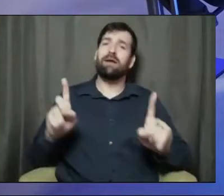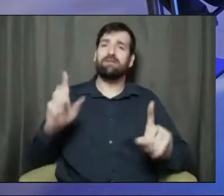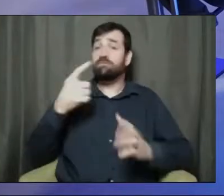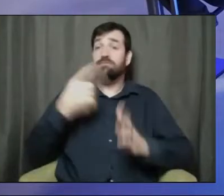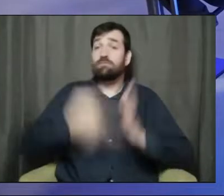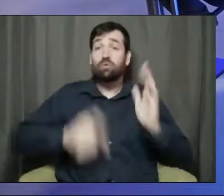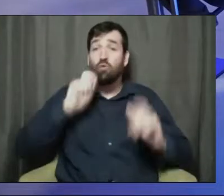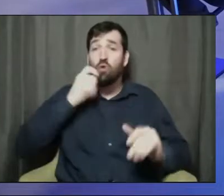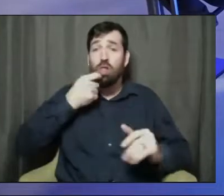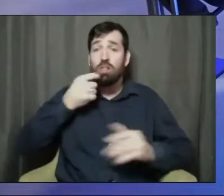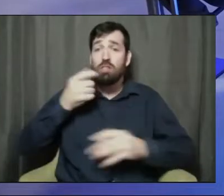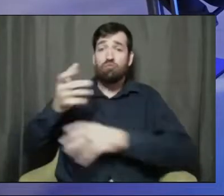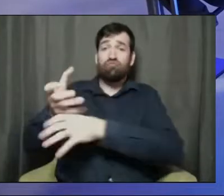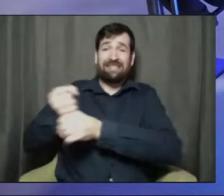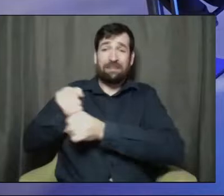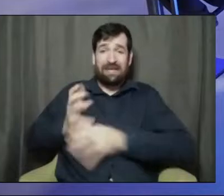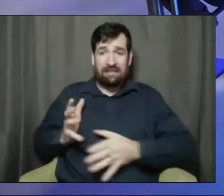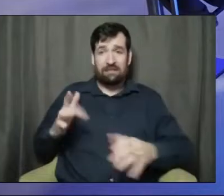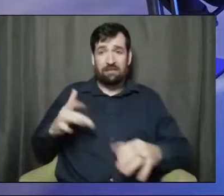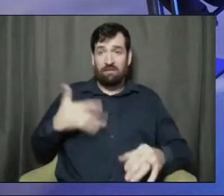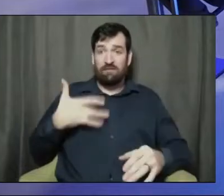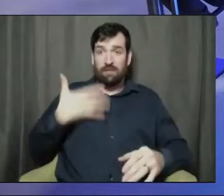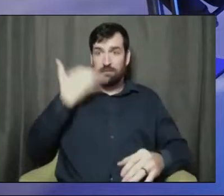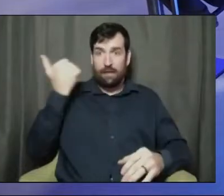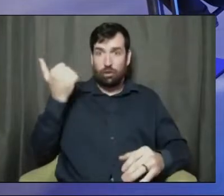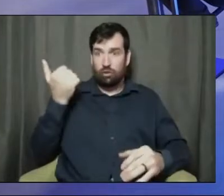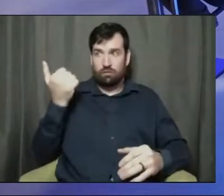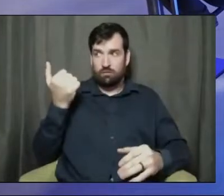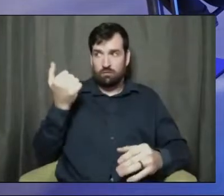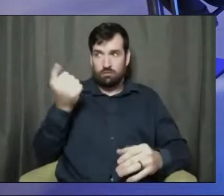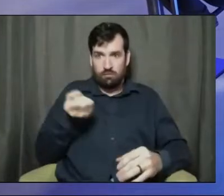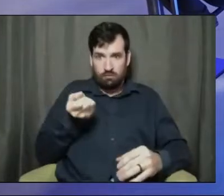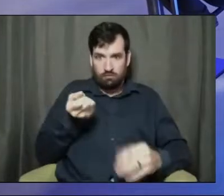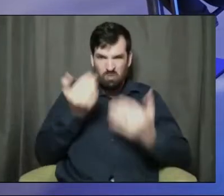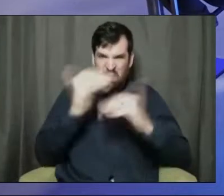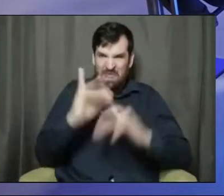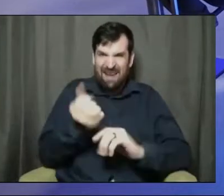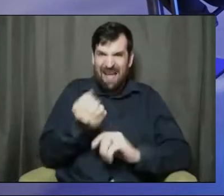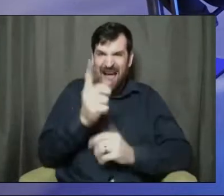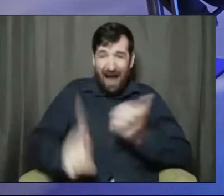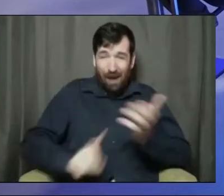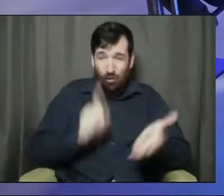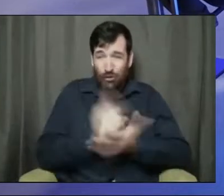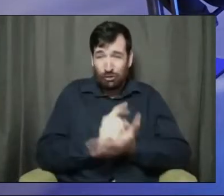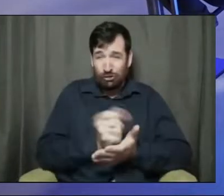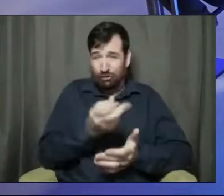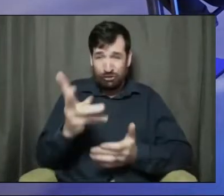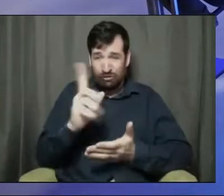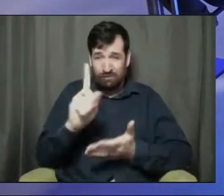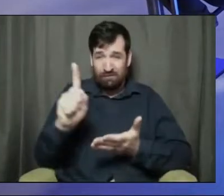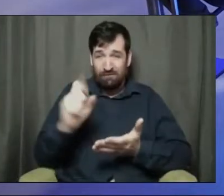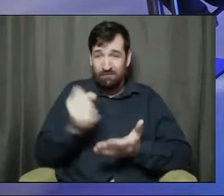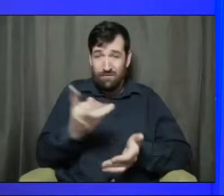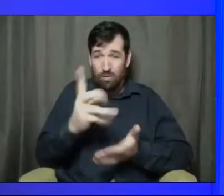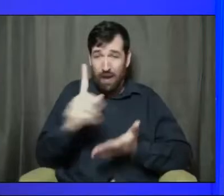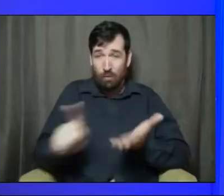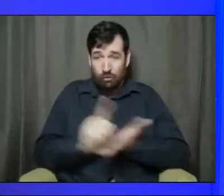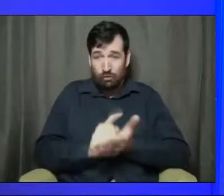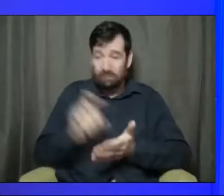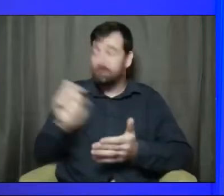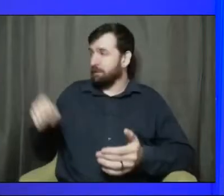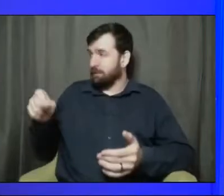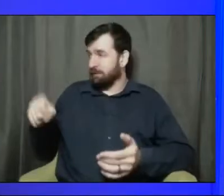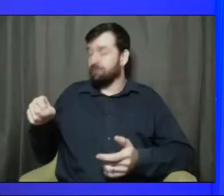recipient feels better almost within hours after receiving a new kidney, correct? Yes, they do, and particularly on the